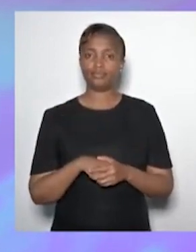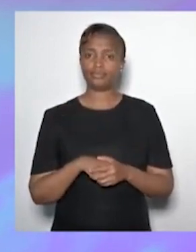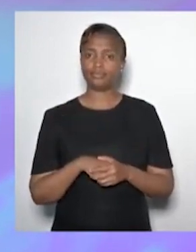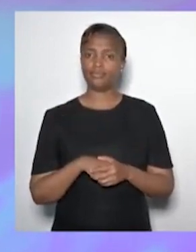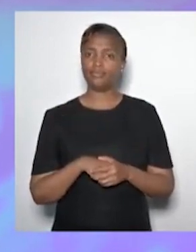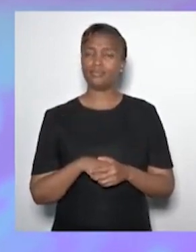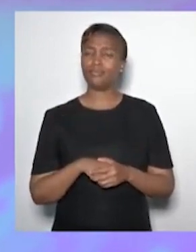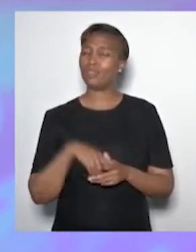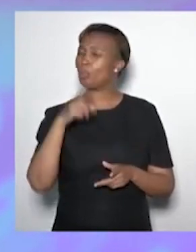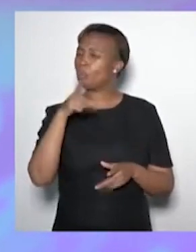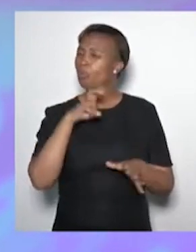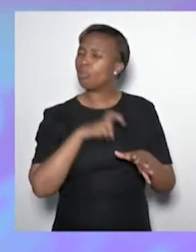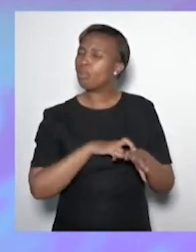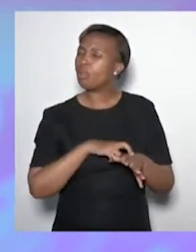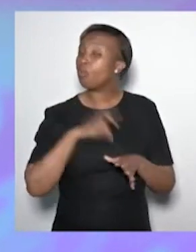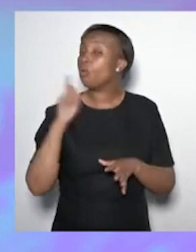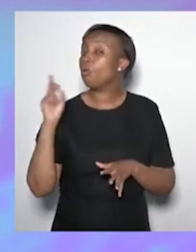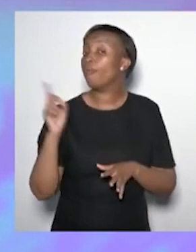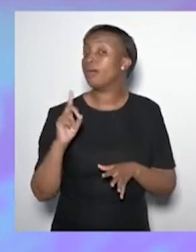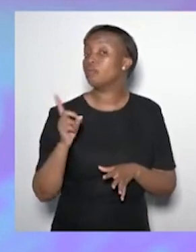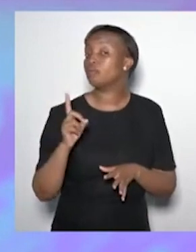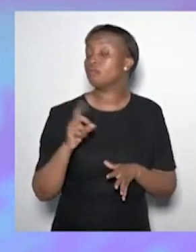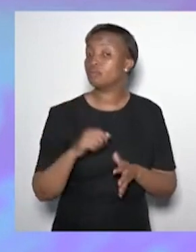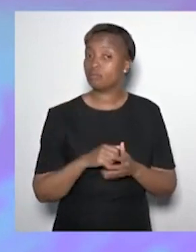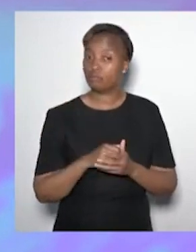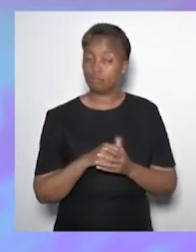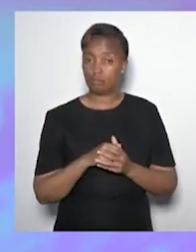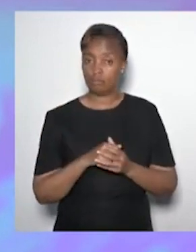What will it take